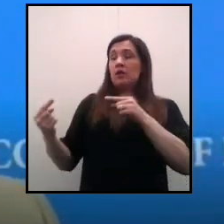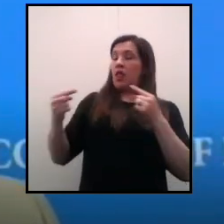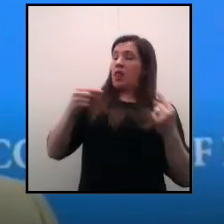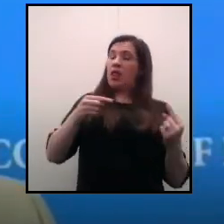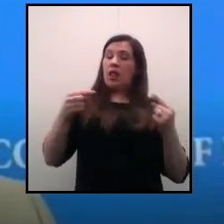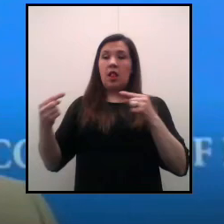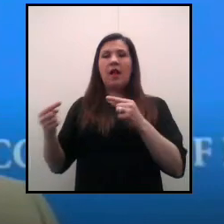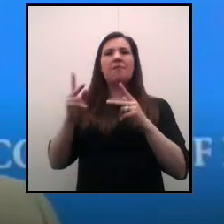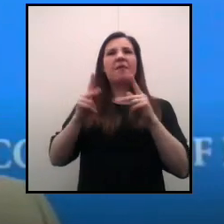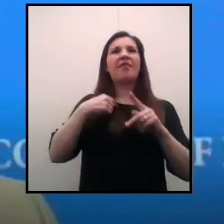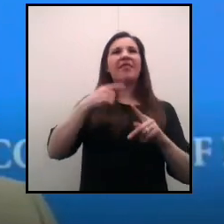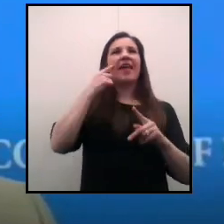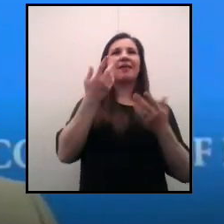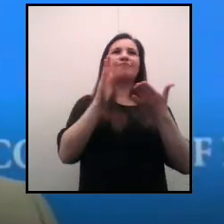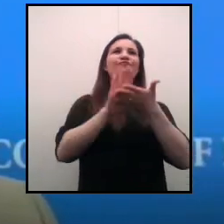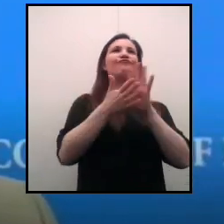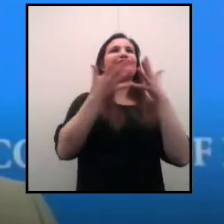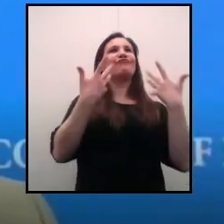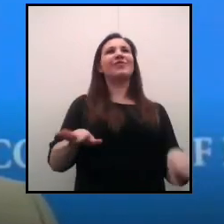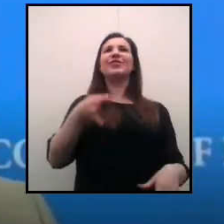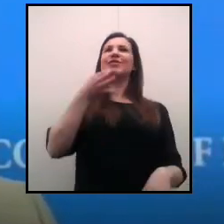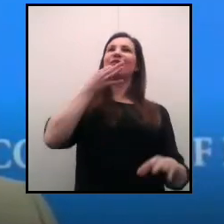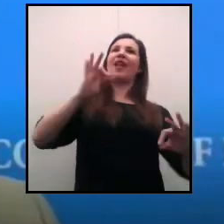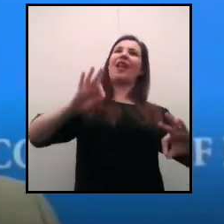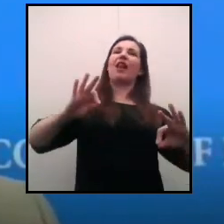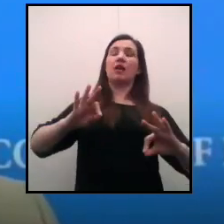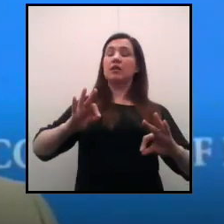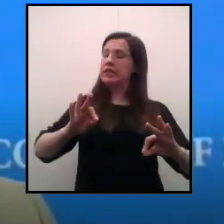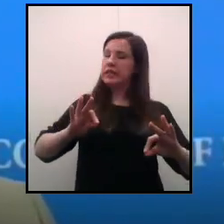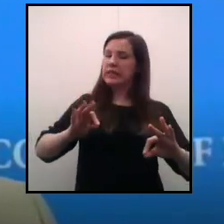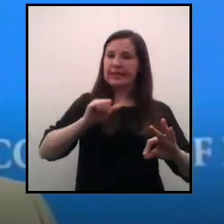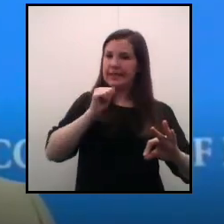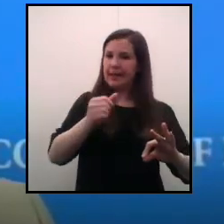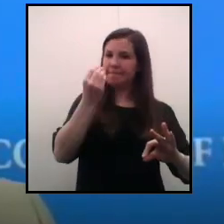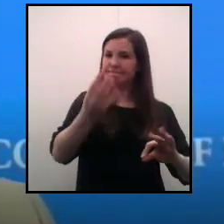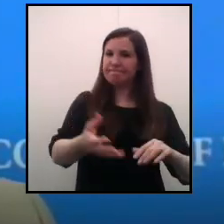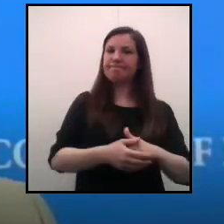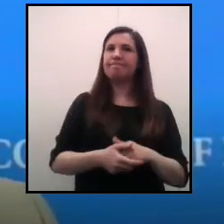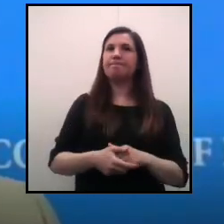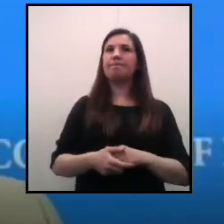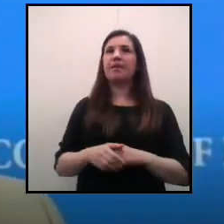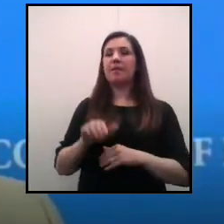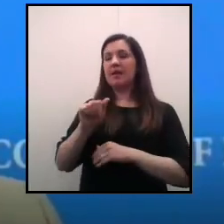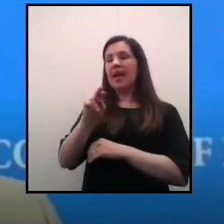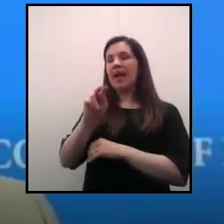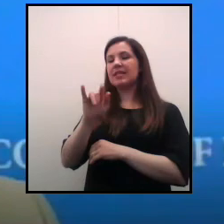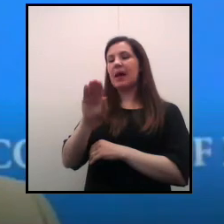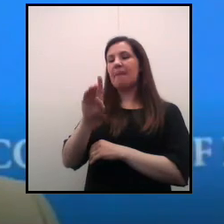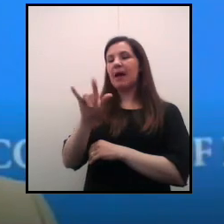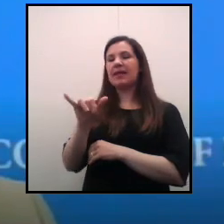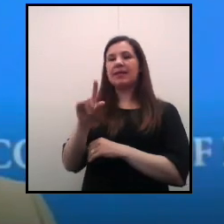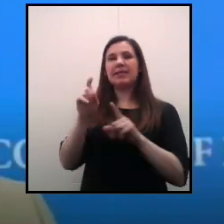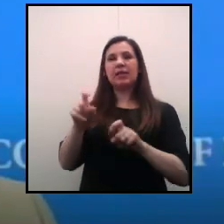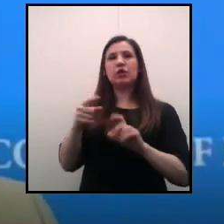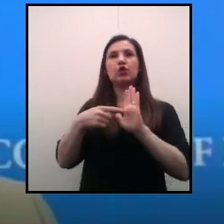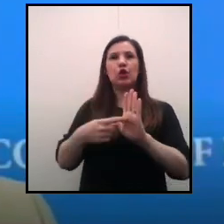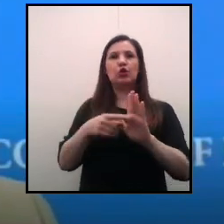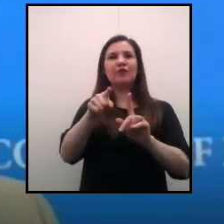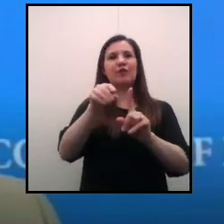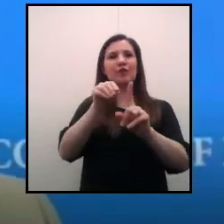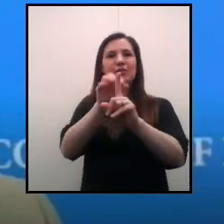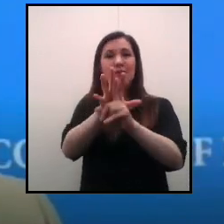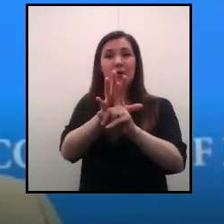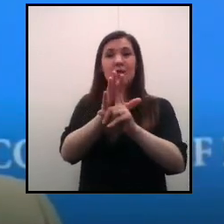battle. If people think this is going to be over with soon, it's not. Even with the antibody testing, I'll just show you if you're exposed. But over time, more people are going to get